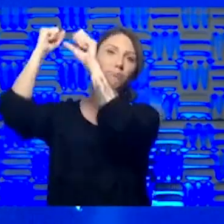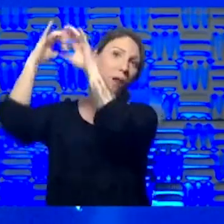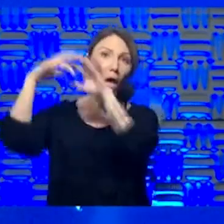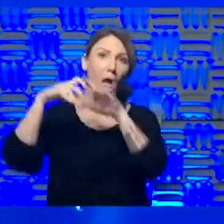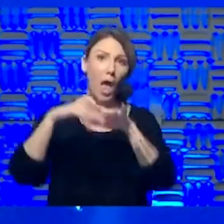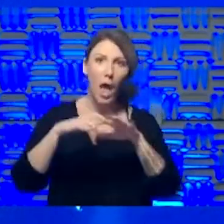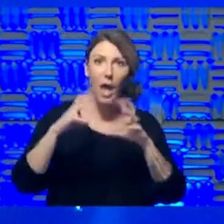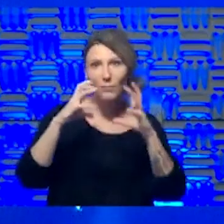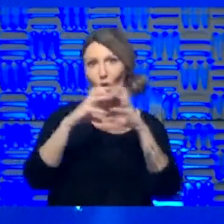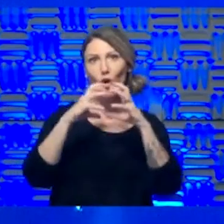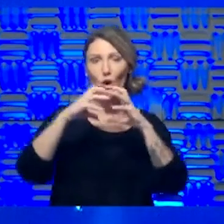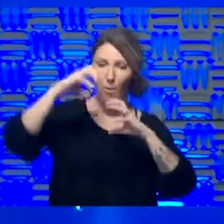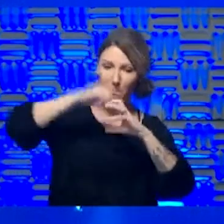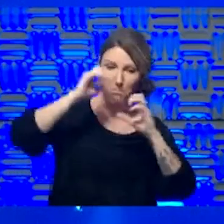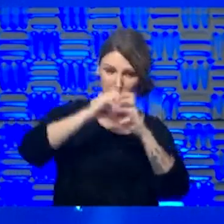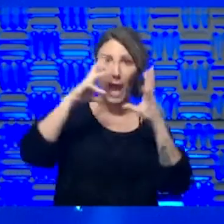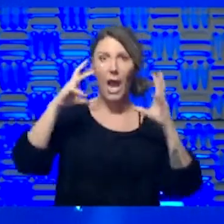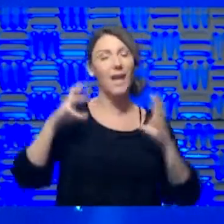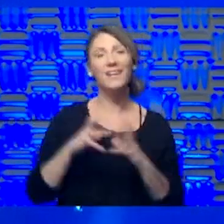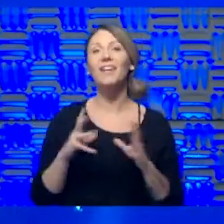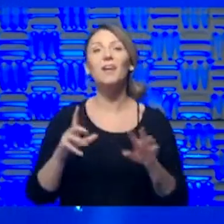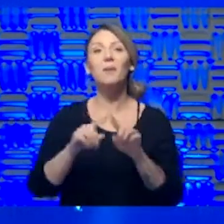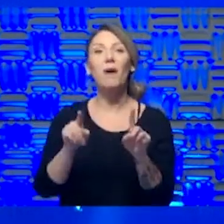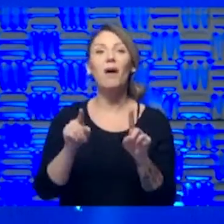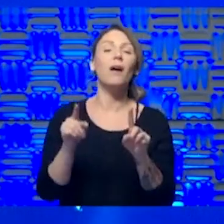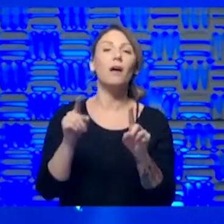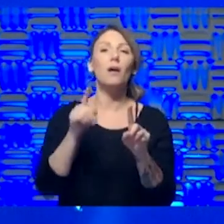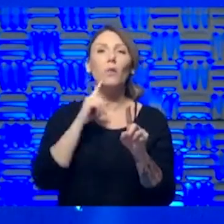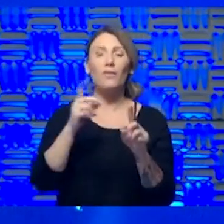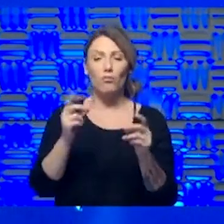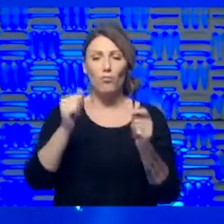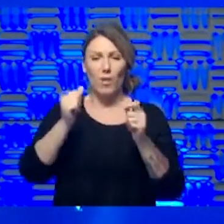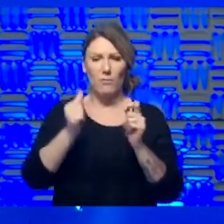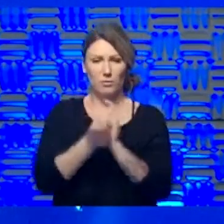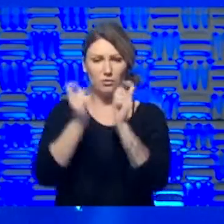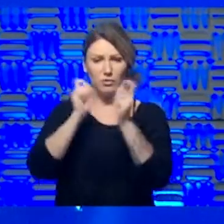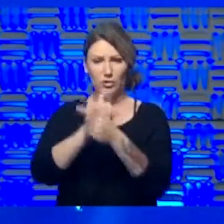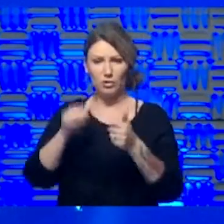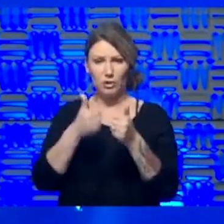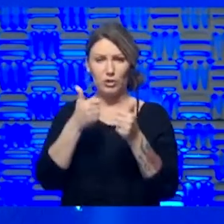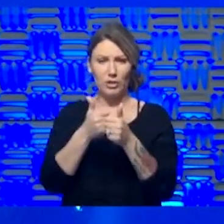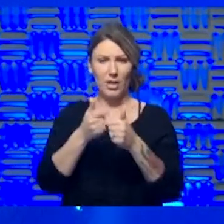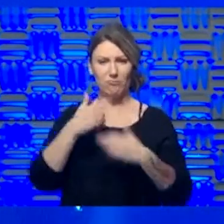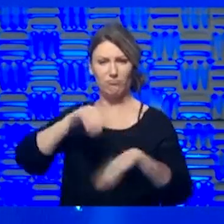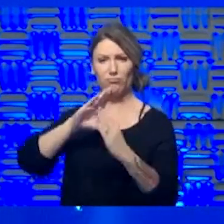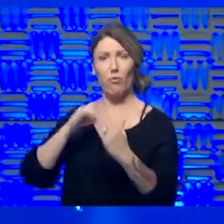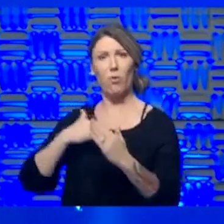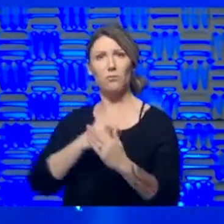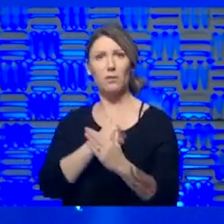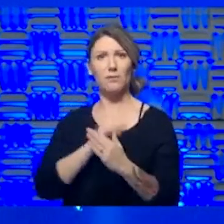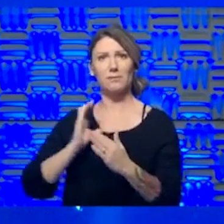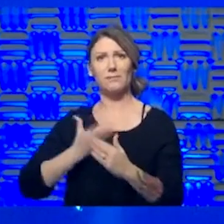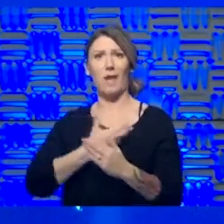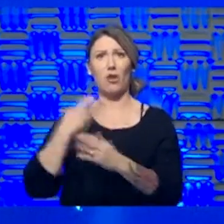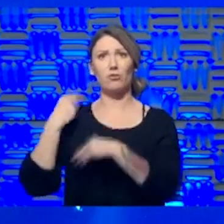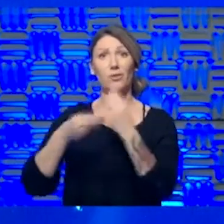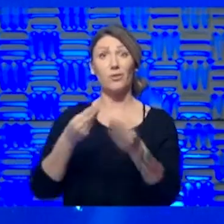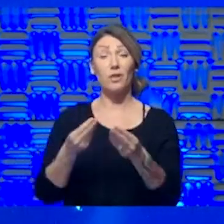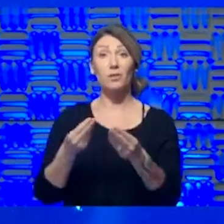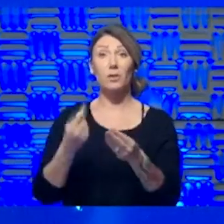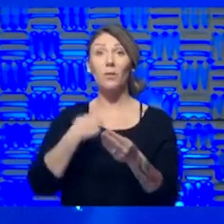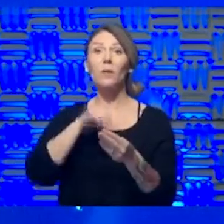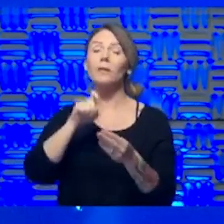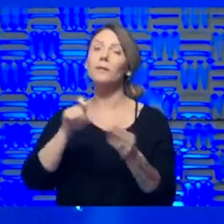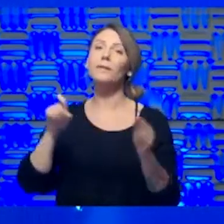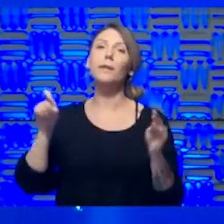really have such a rapid change and challenge to us. And we have to come